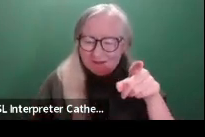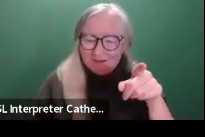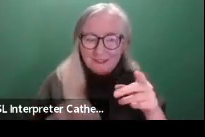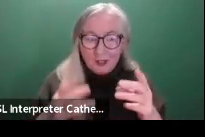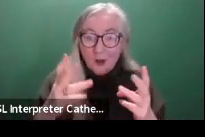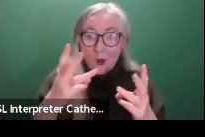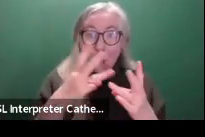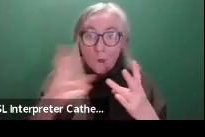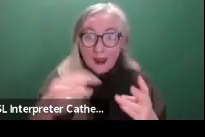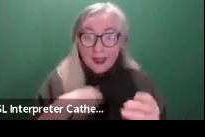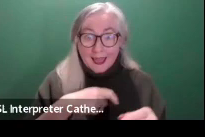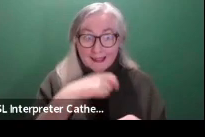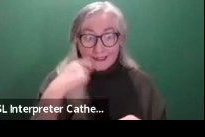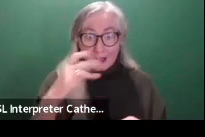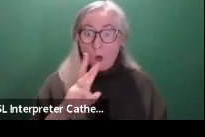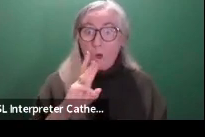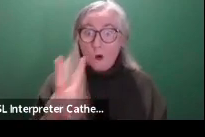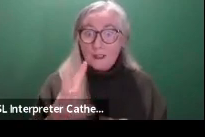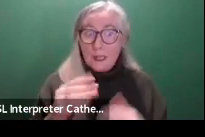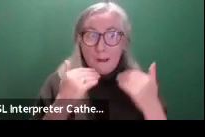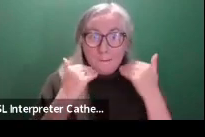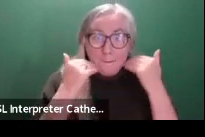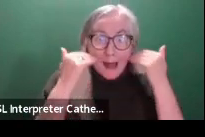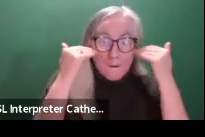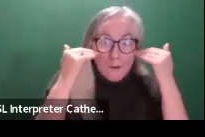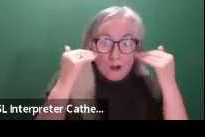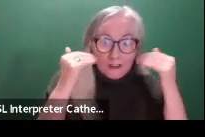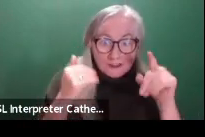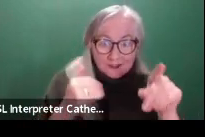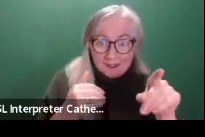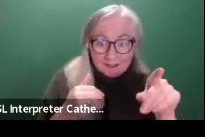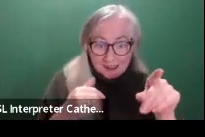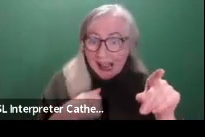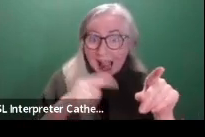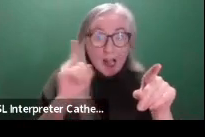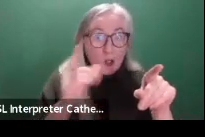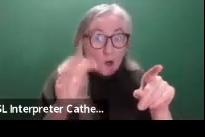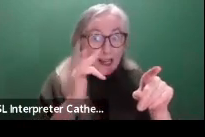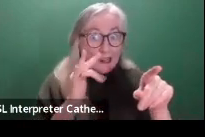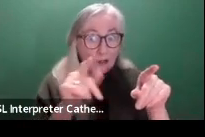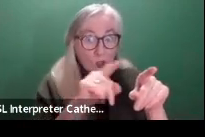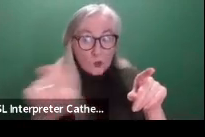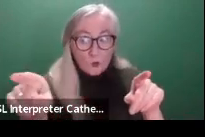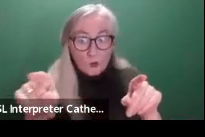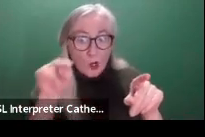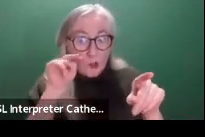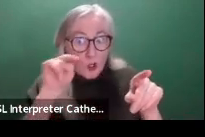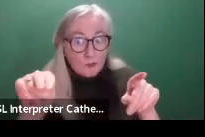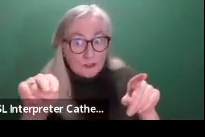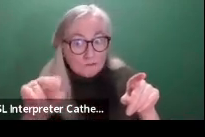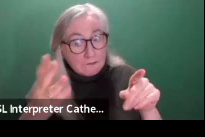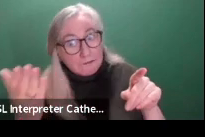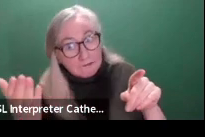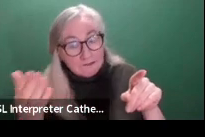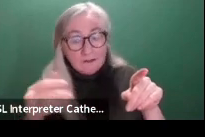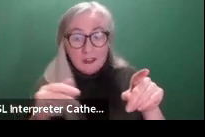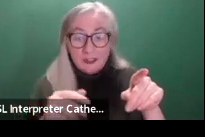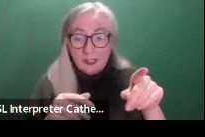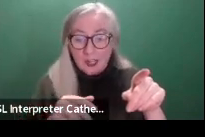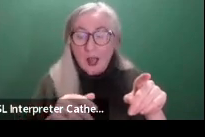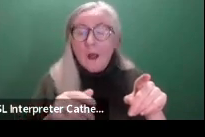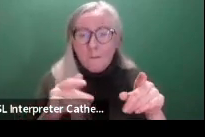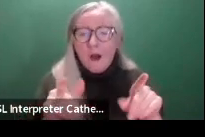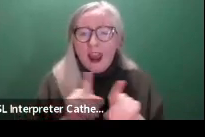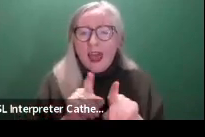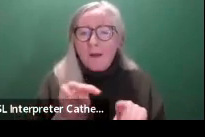when I say menopause, more often than not, and I don't know if you notice this or not, but there's often a